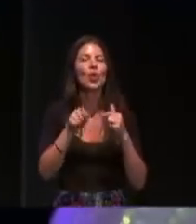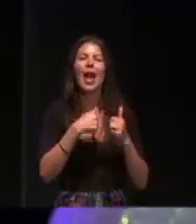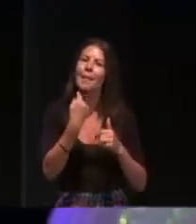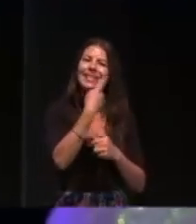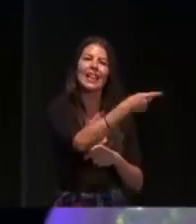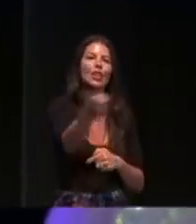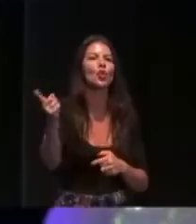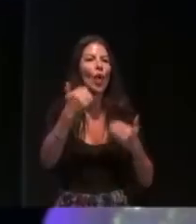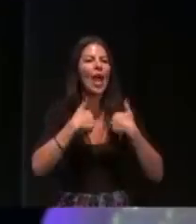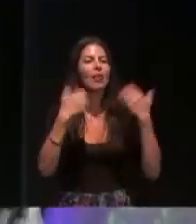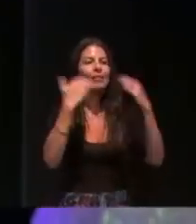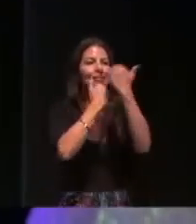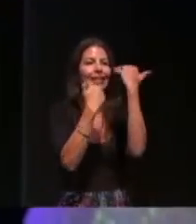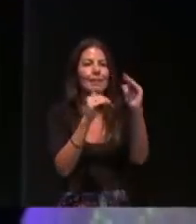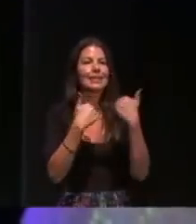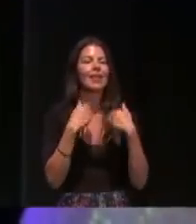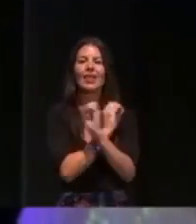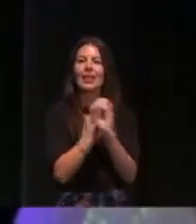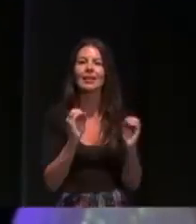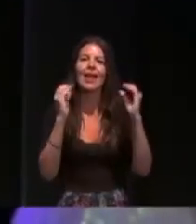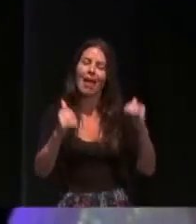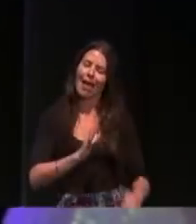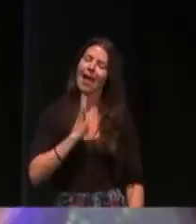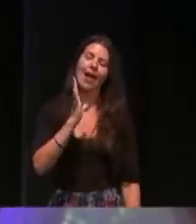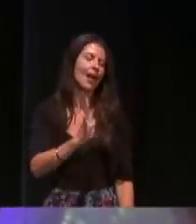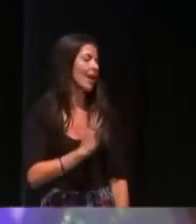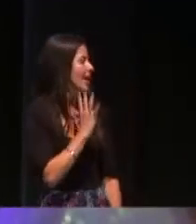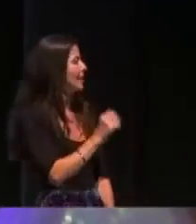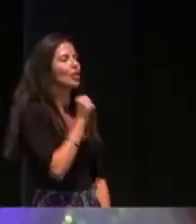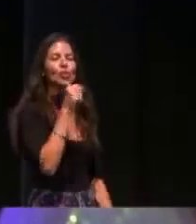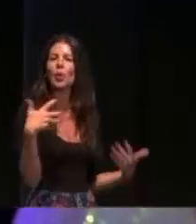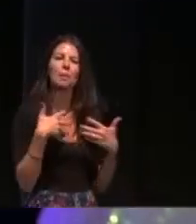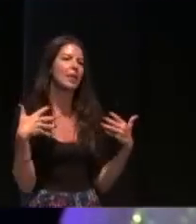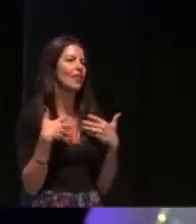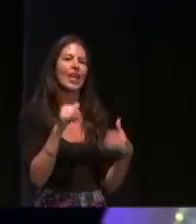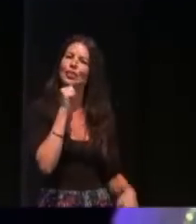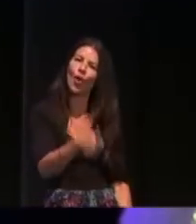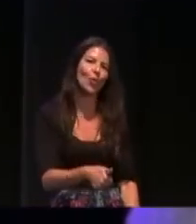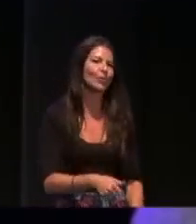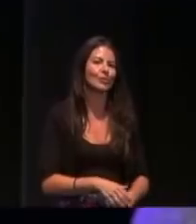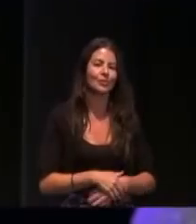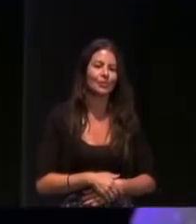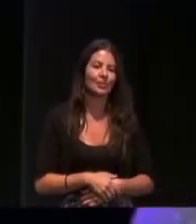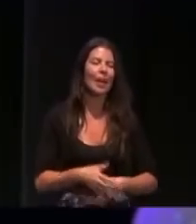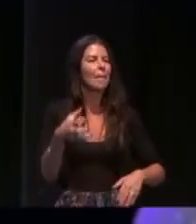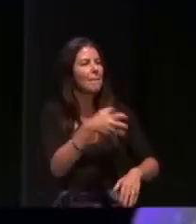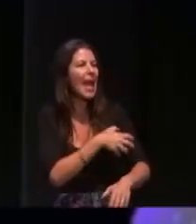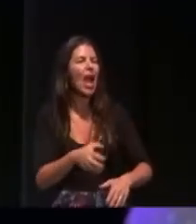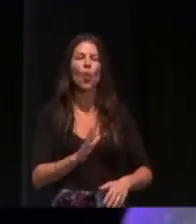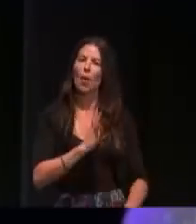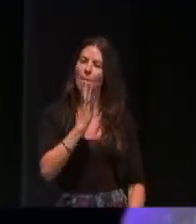and your possibilities. Elegance. Elegance. Oh, don't be afraid of it. Power,